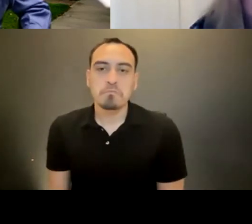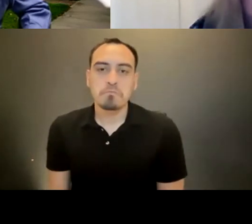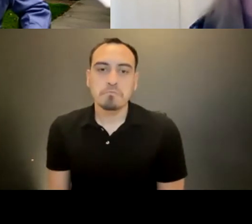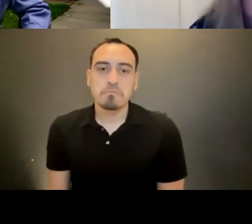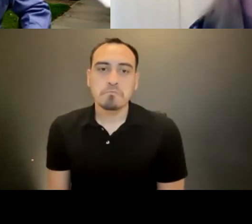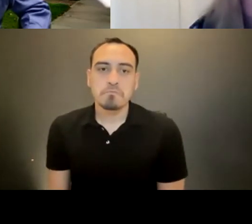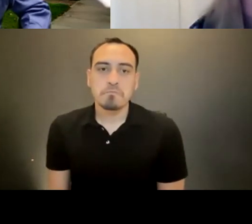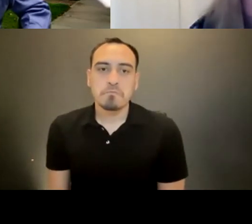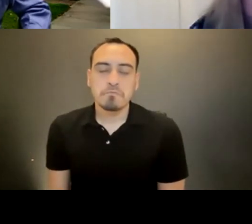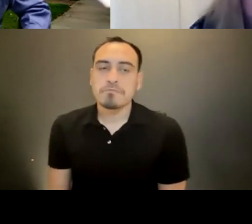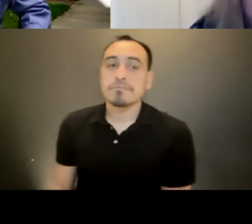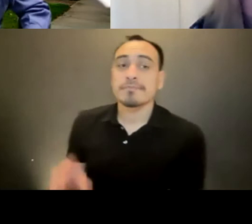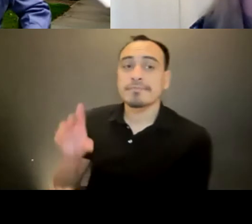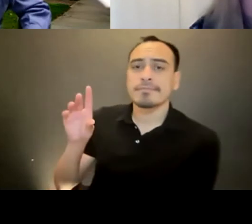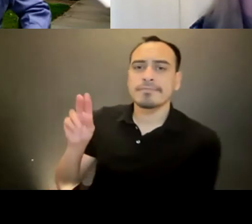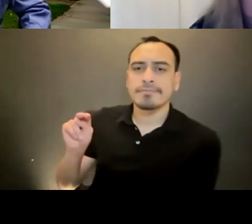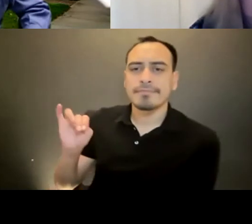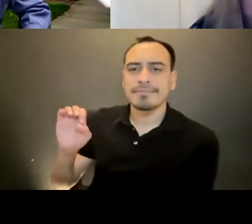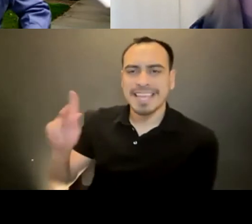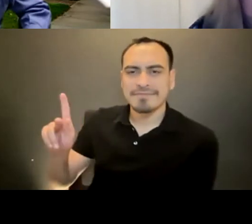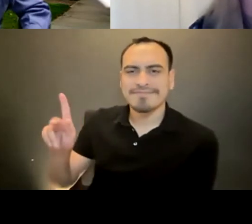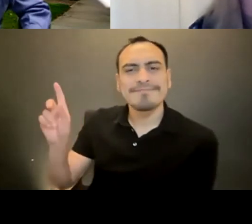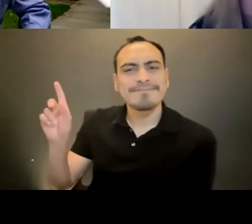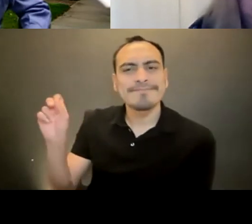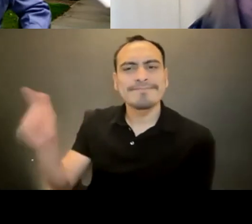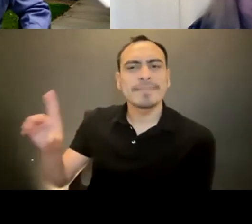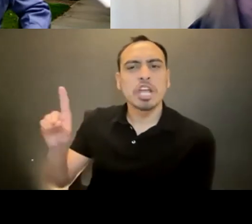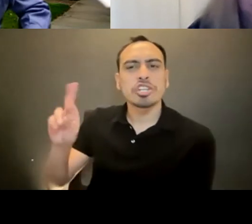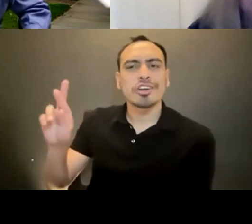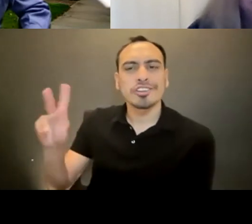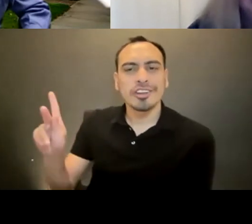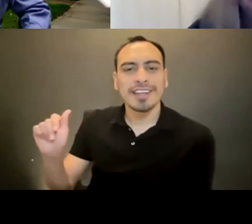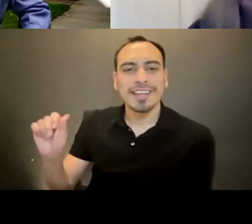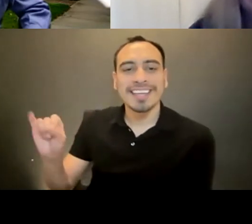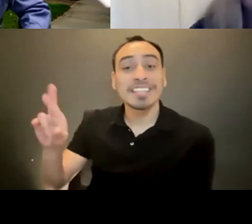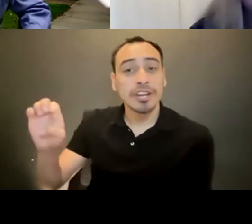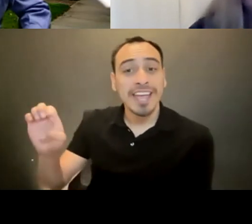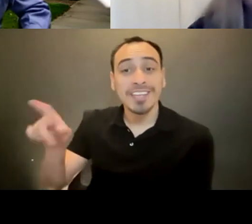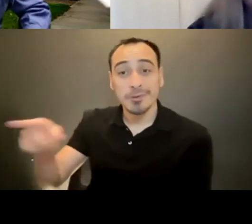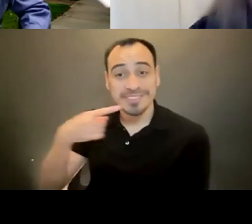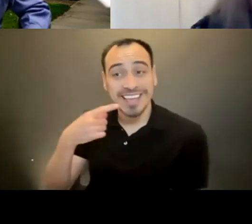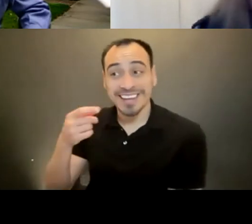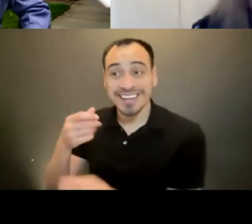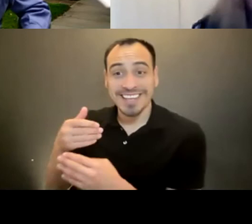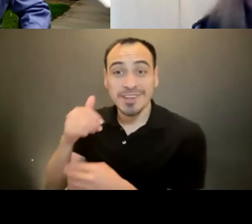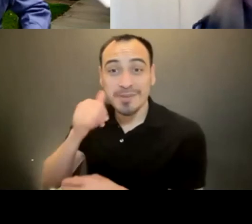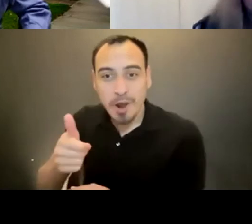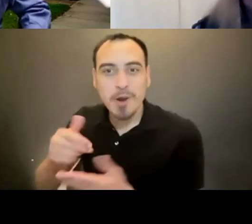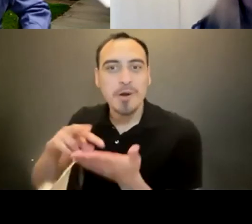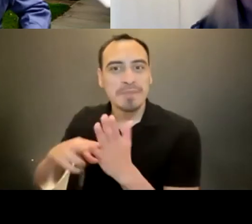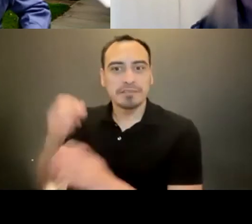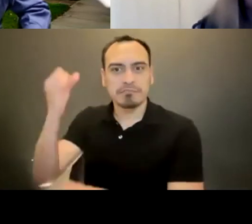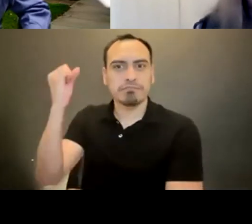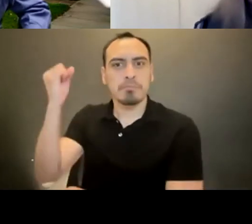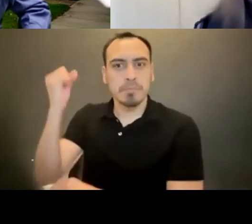So Dr. Kasirye, in your opening remarks, you mentioned that tomorrow will mark 1 year since the first stay-at-home order due